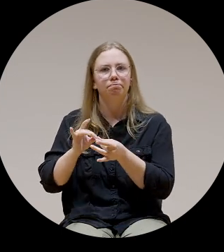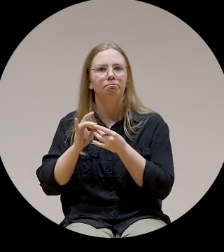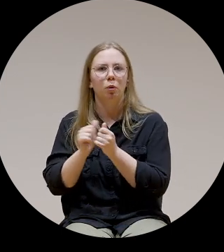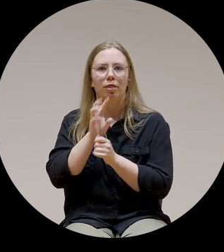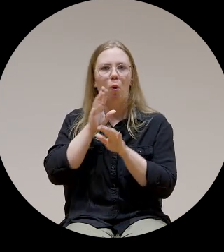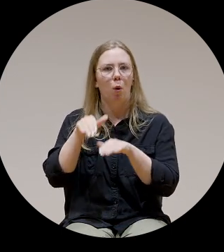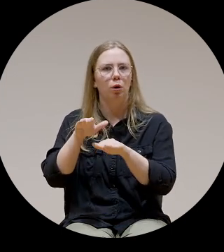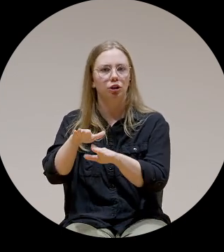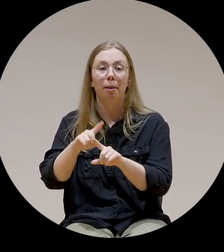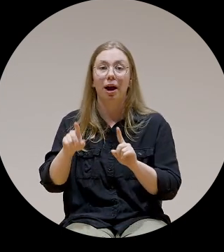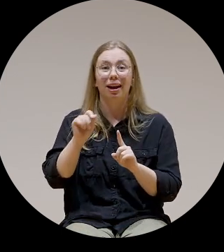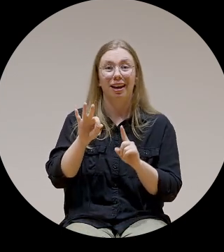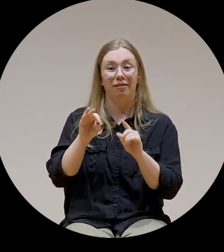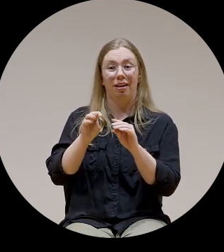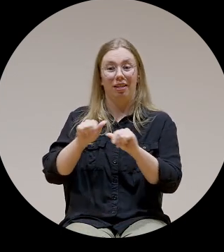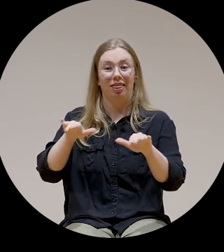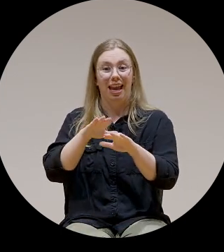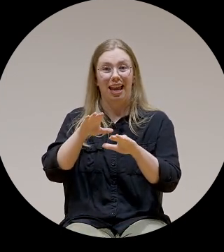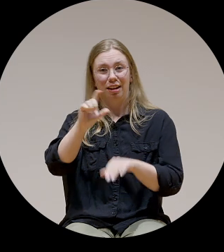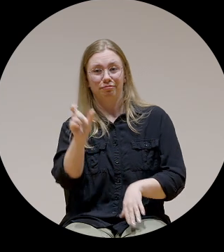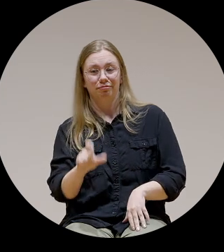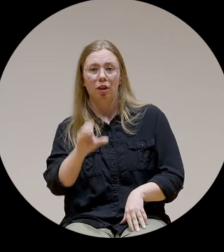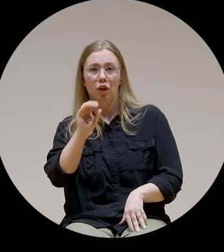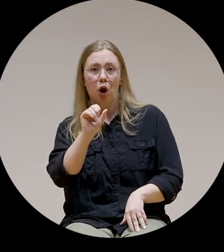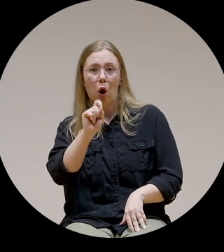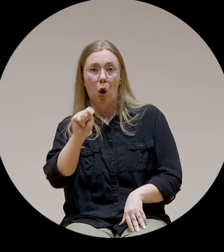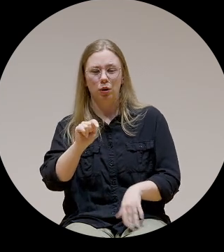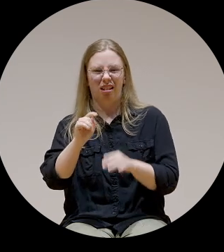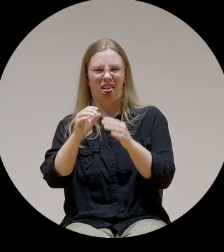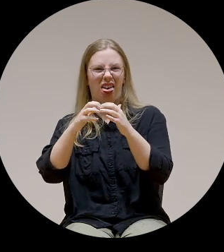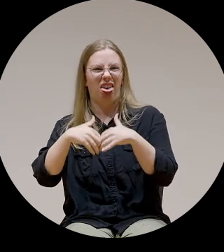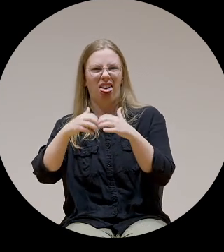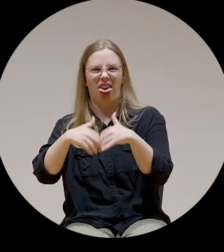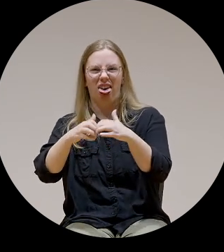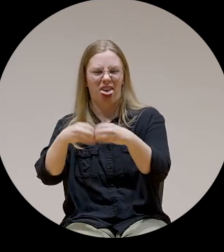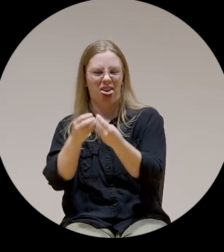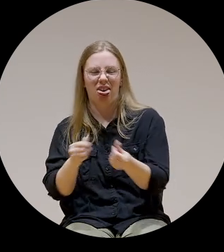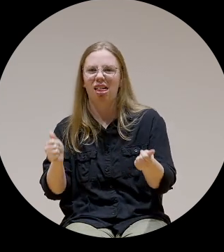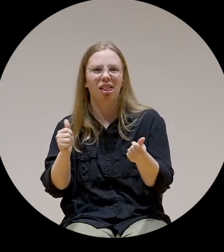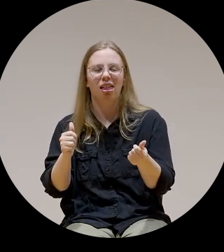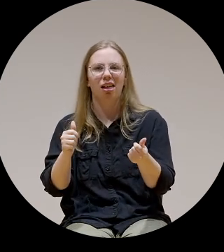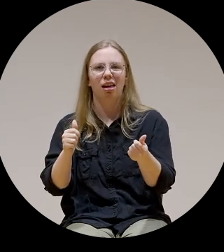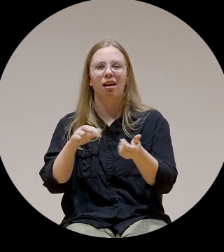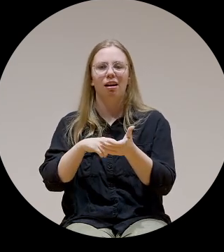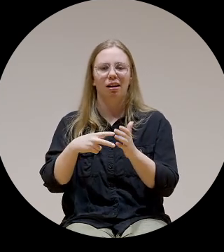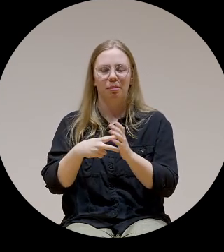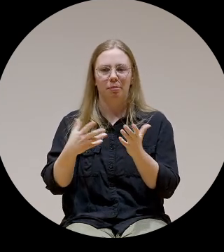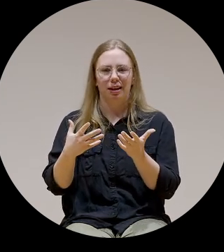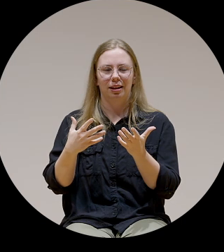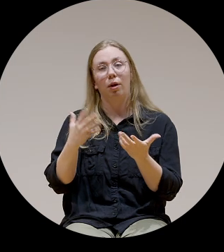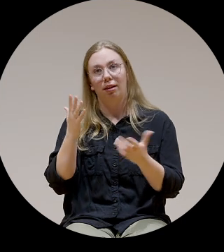But with the erosion and degradation of those coastlines and the eventual creation of what are